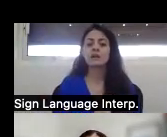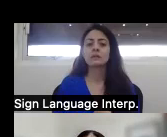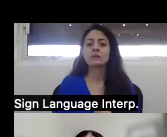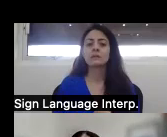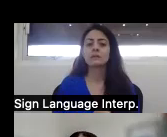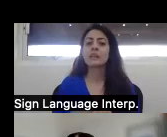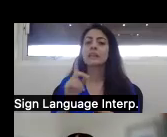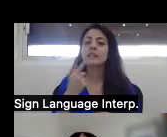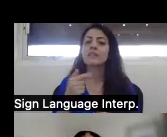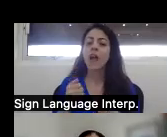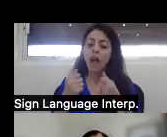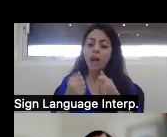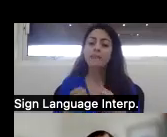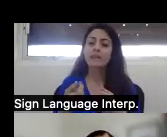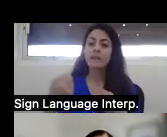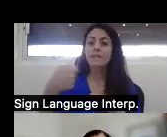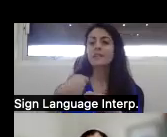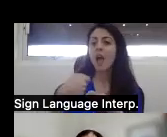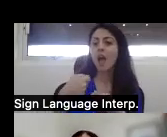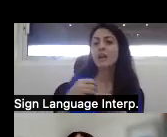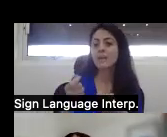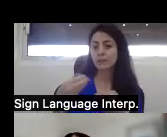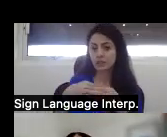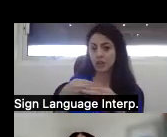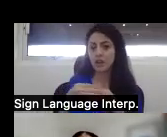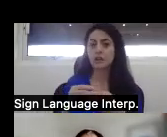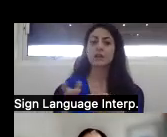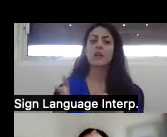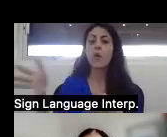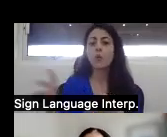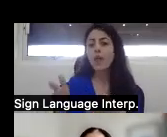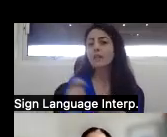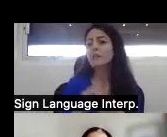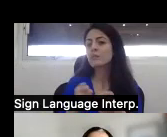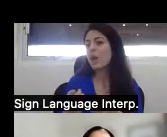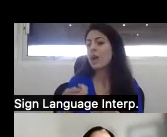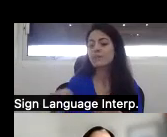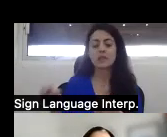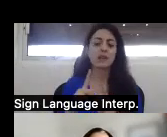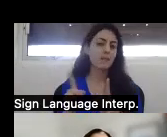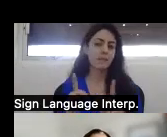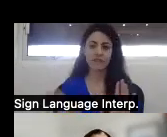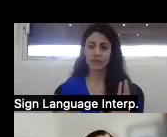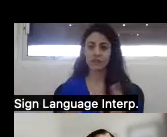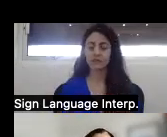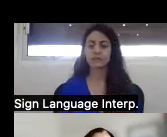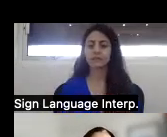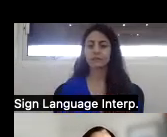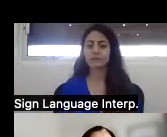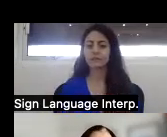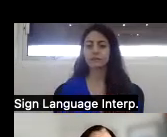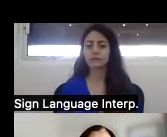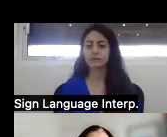see monthly programs and aid, but there's no such thing as a disability for family members, for